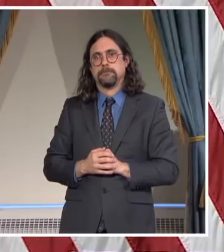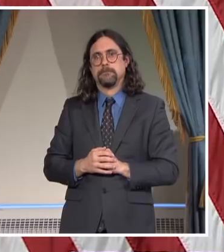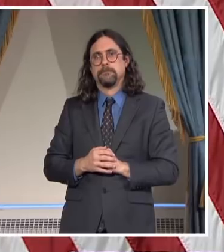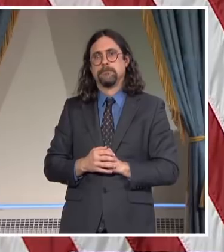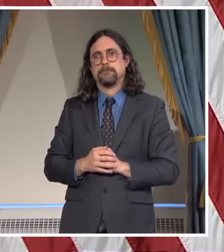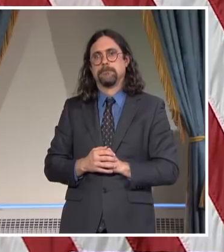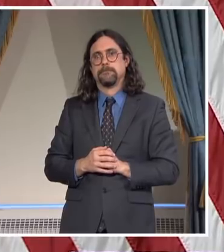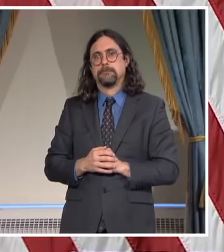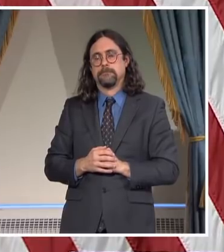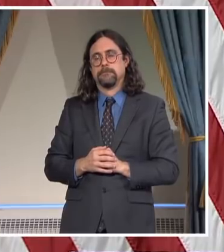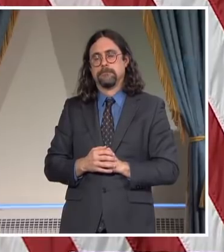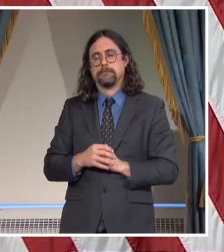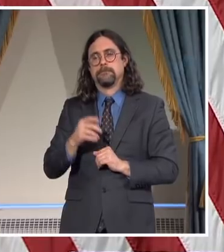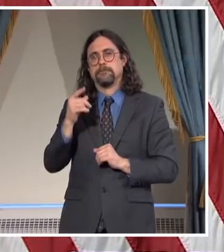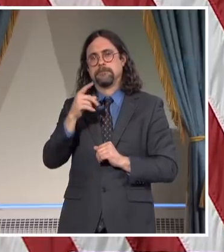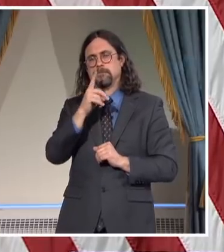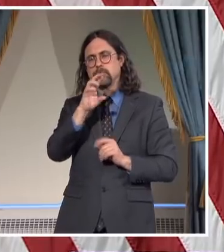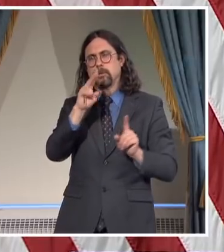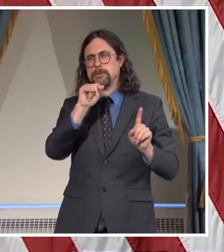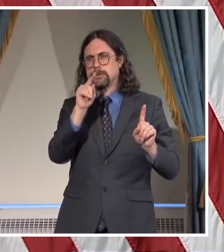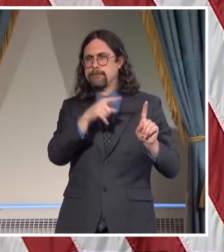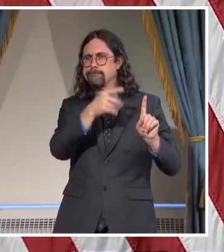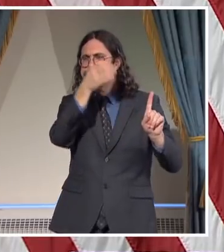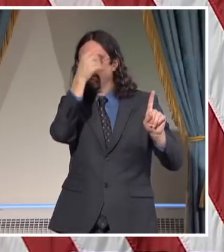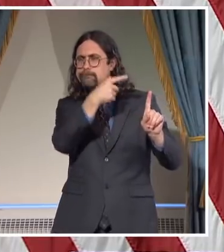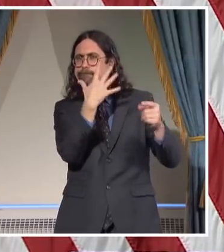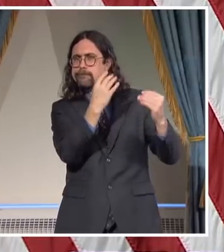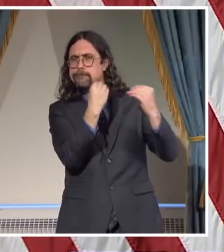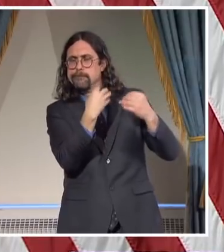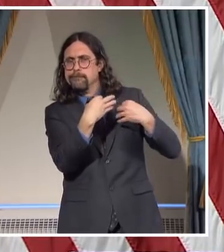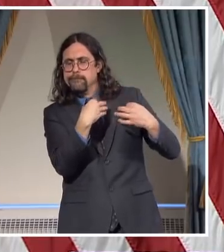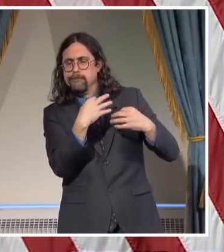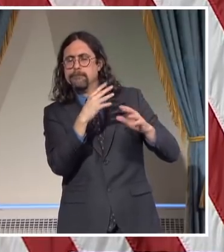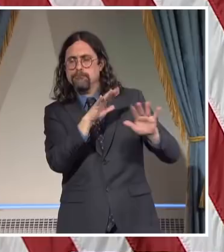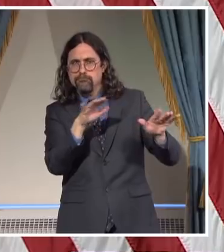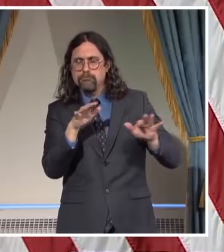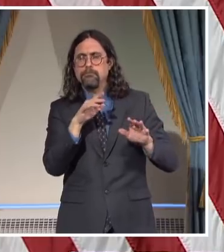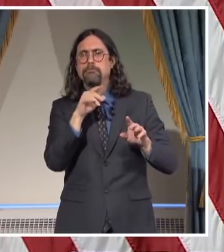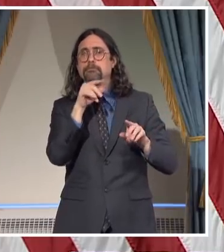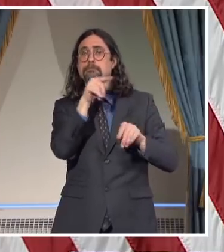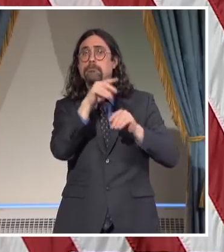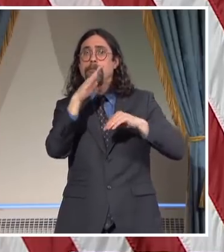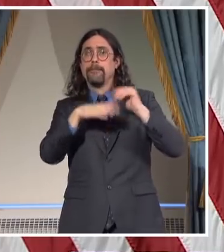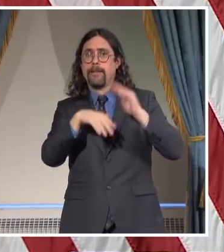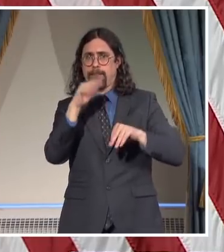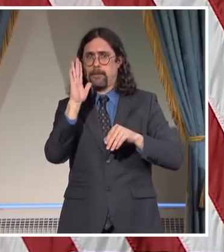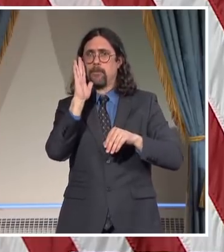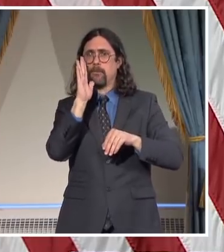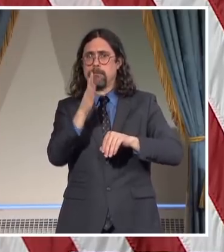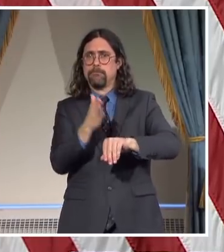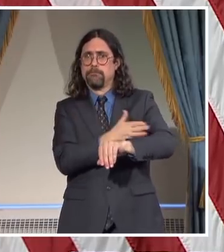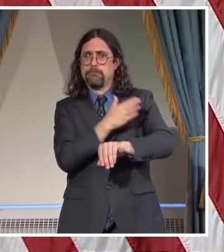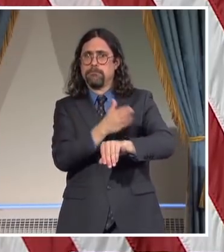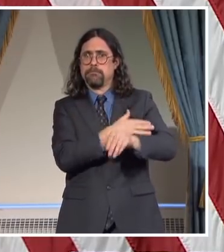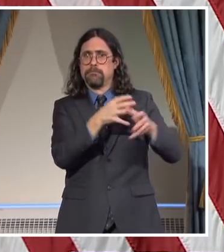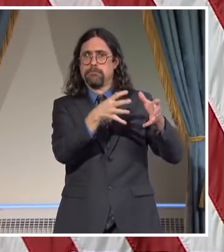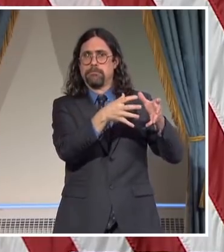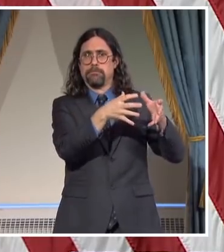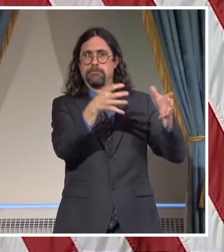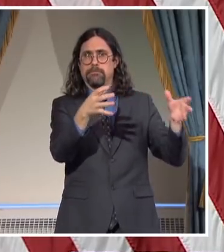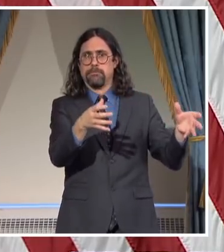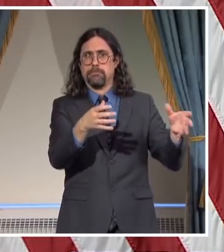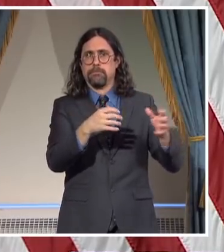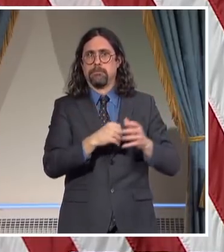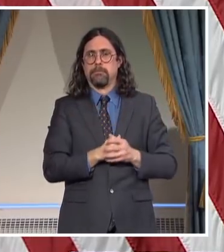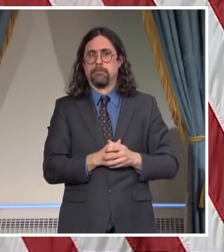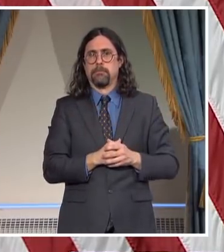hospital that's all ICU. So there's a very fast evolving situation now where we're going to